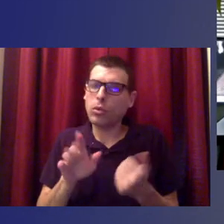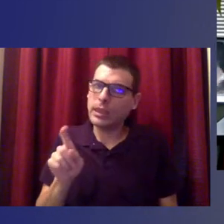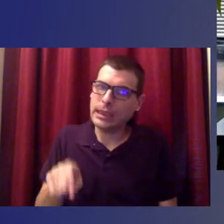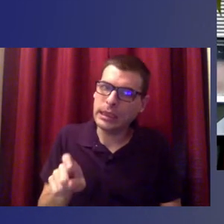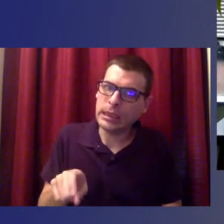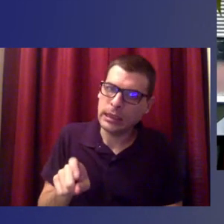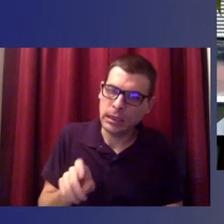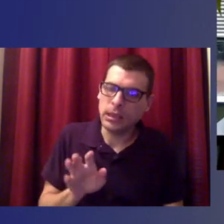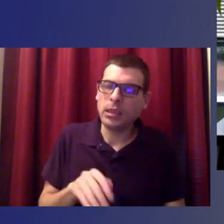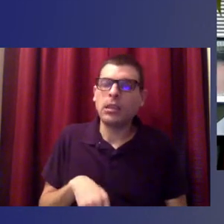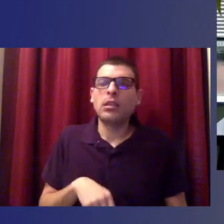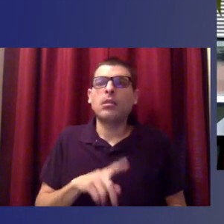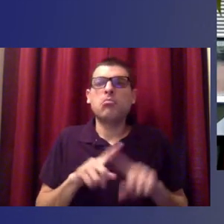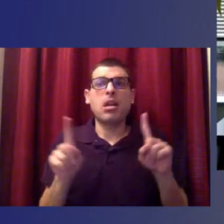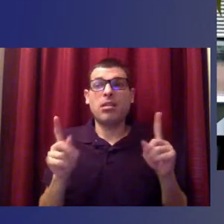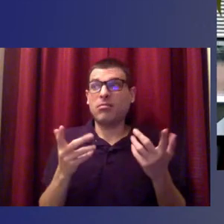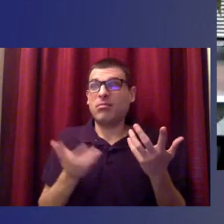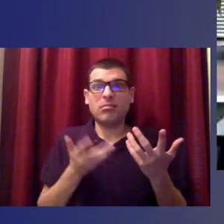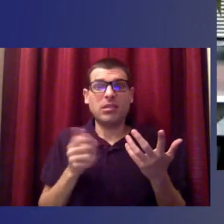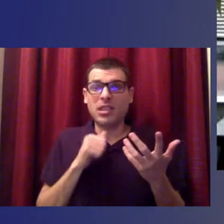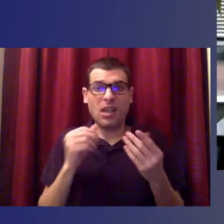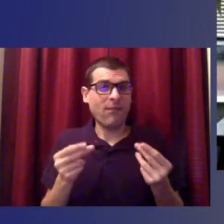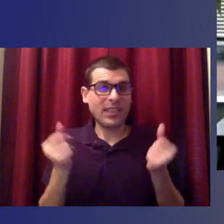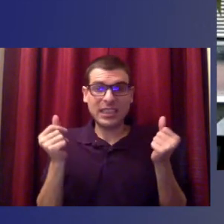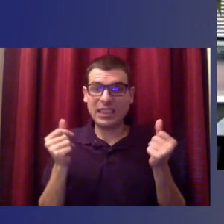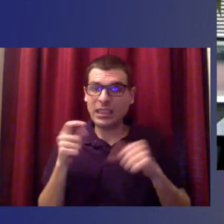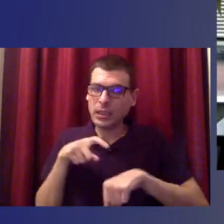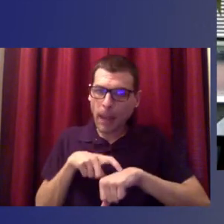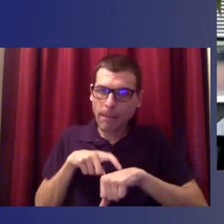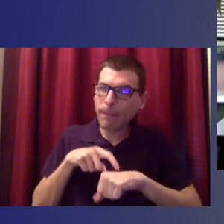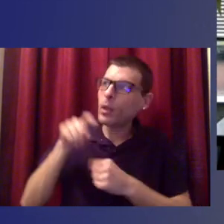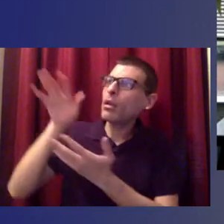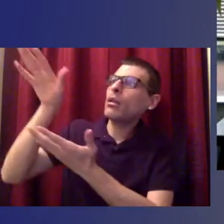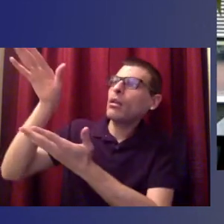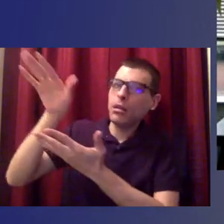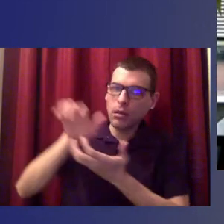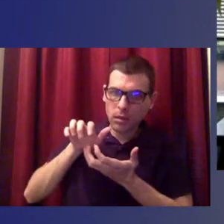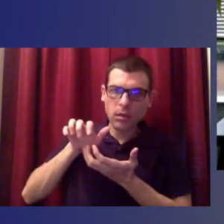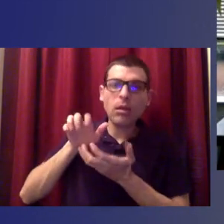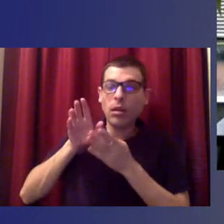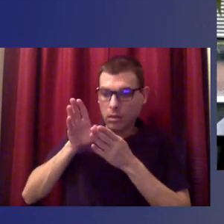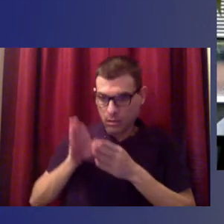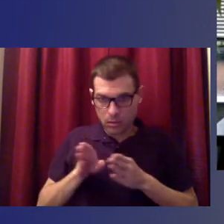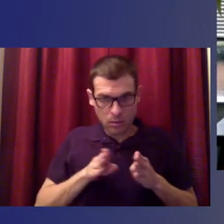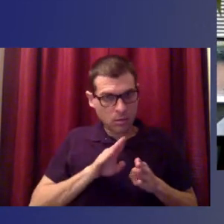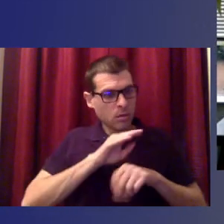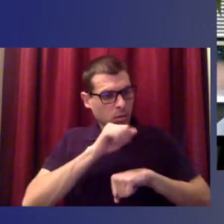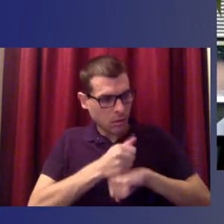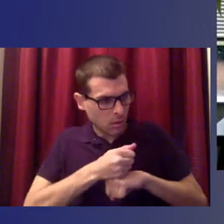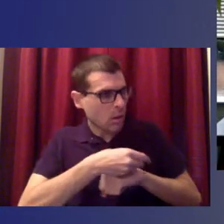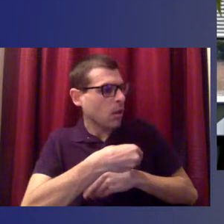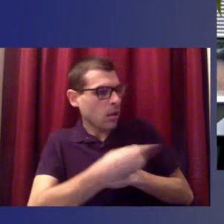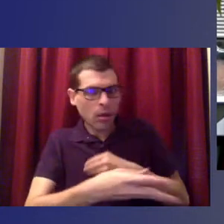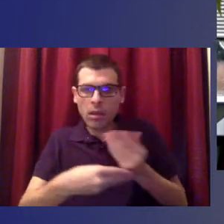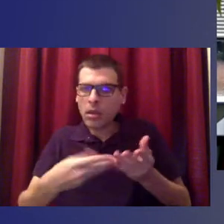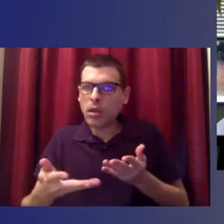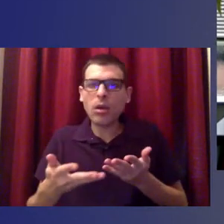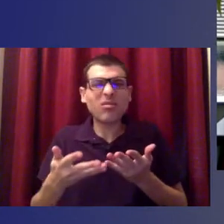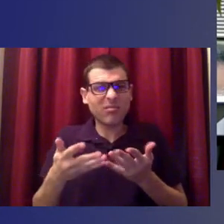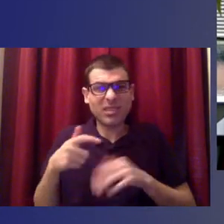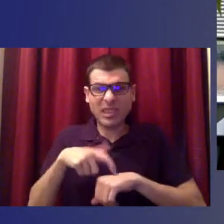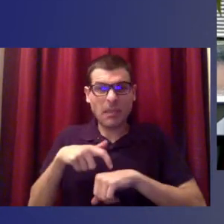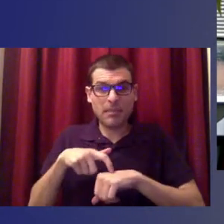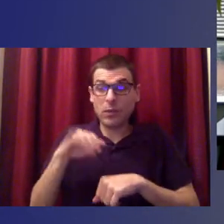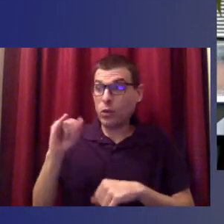But we're going to need time to get the money and to get it out to people who need it. And that's going to take longer than